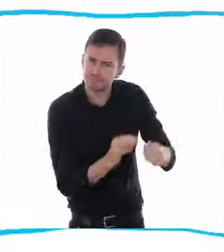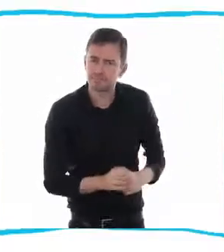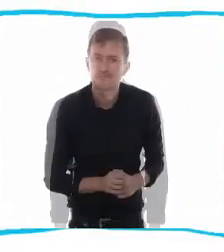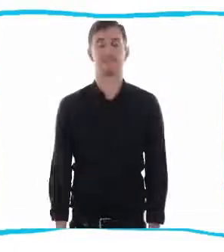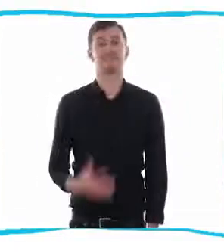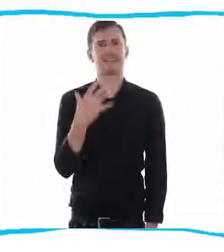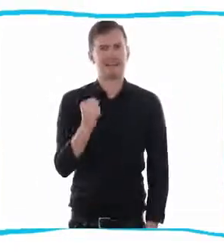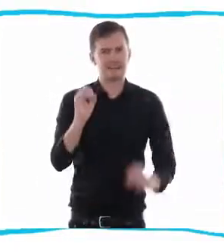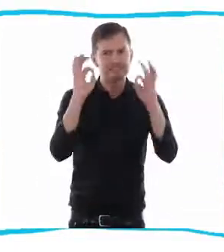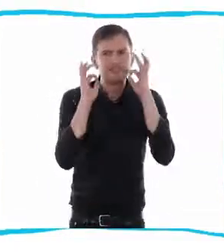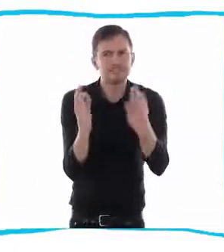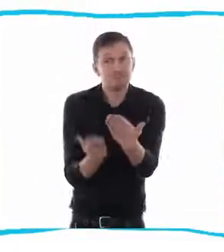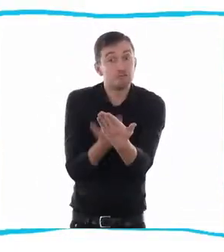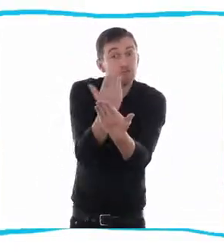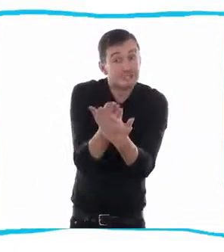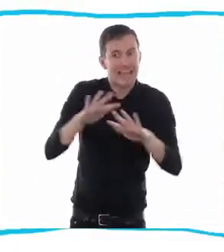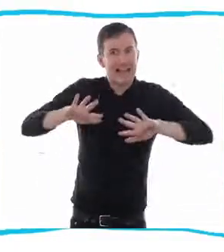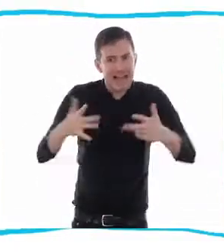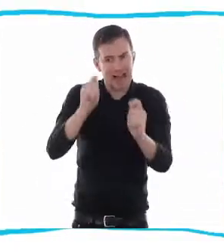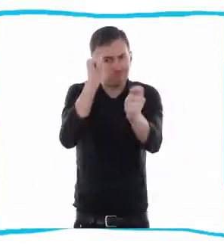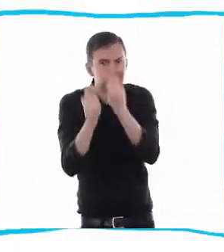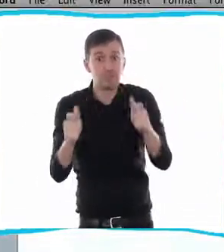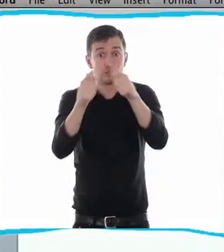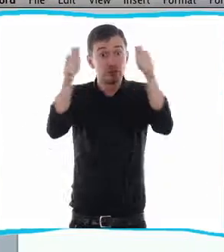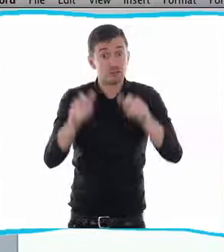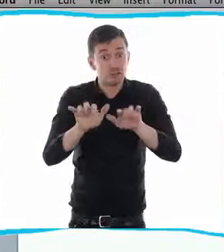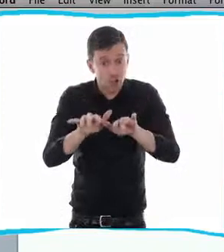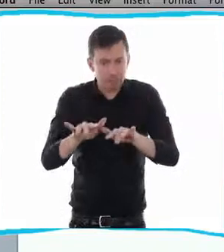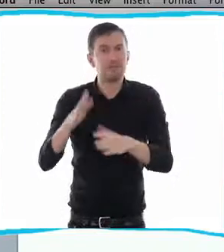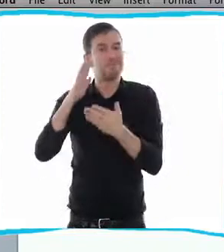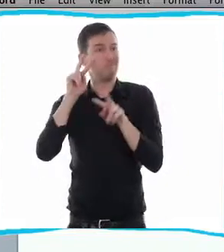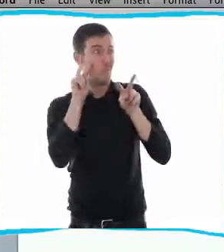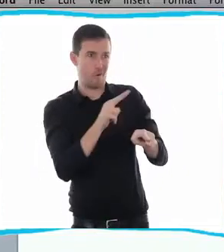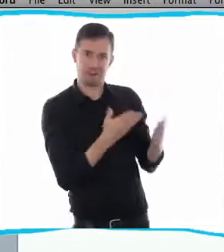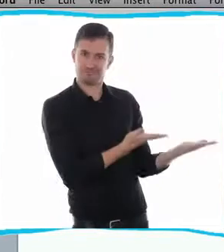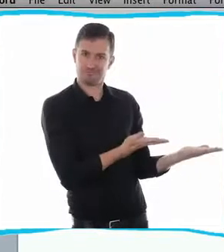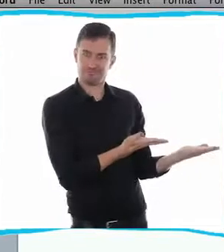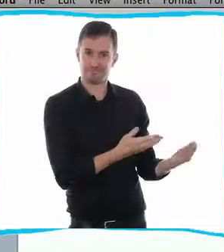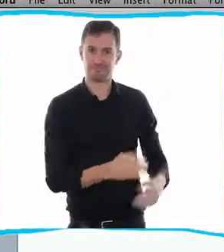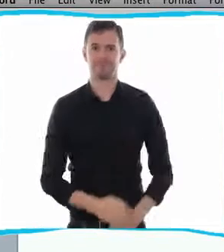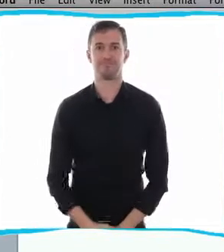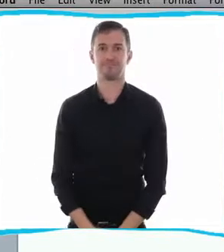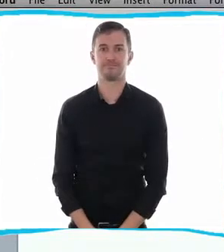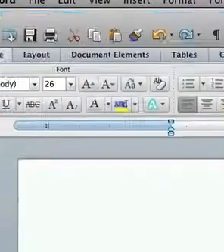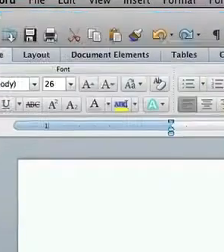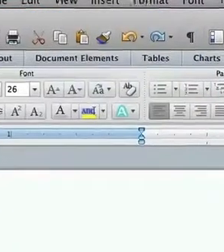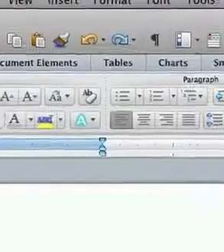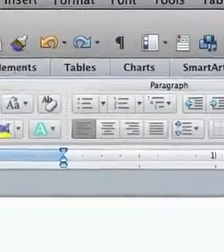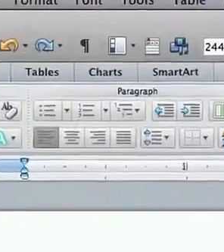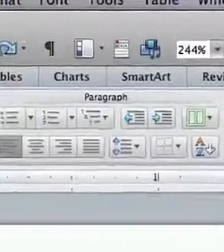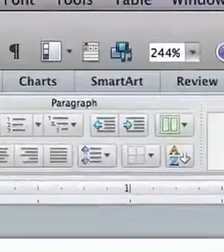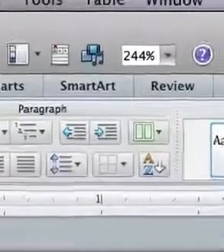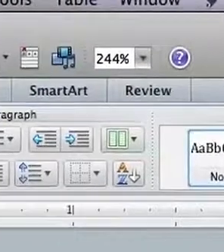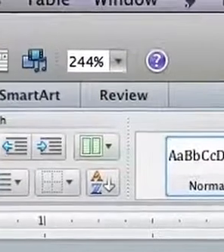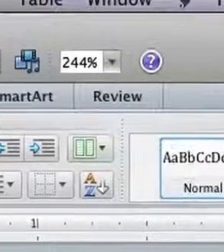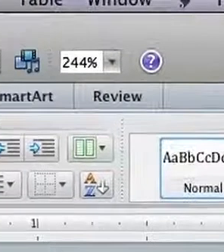Here are some more specific tips for creating documents. Use the styling elements that are available in most software, like